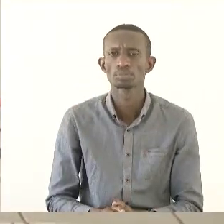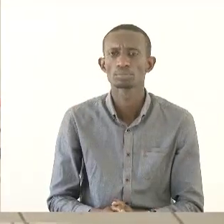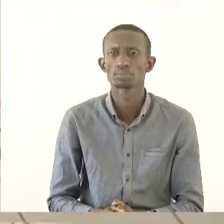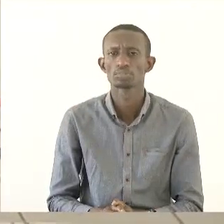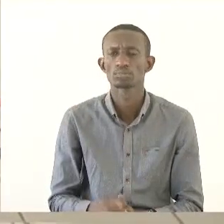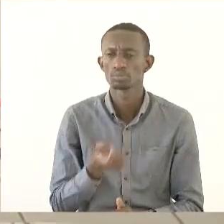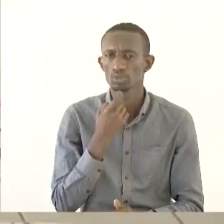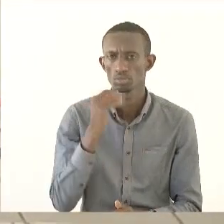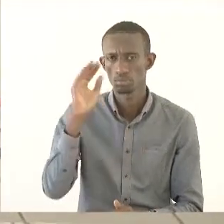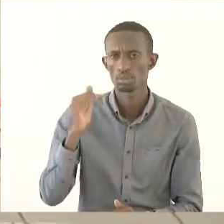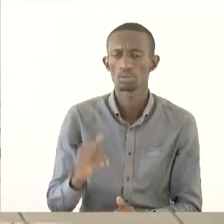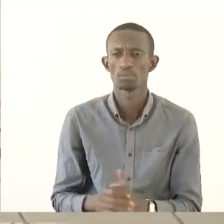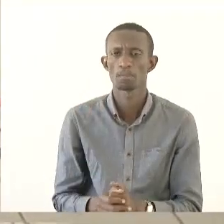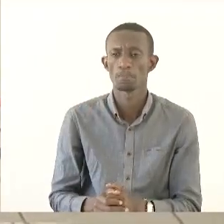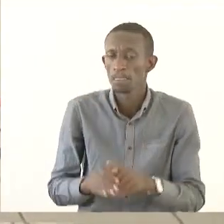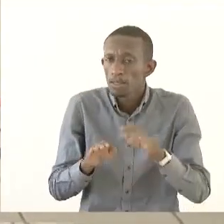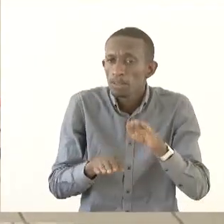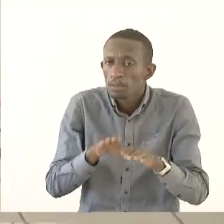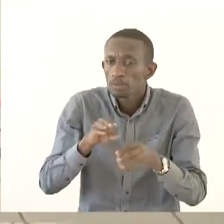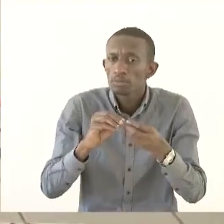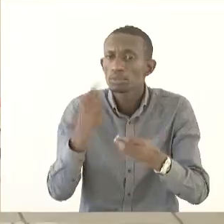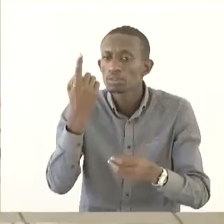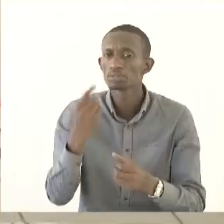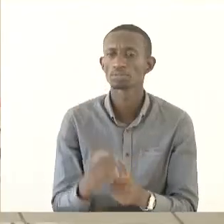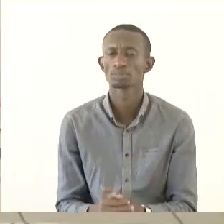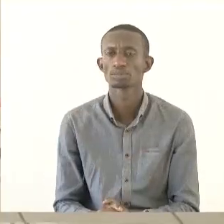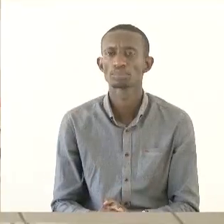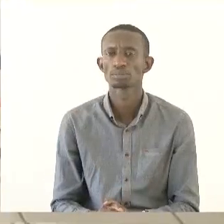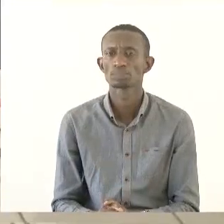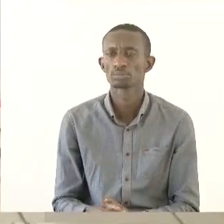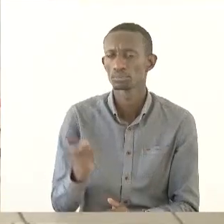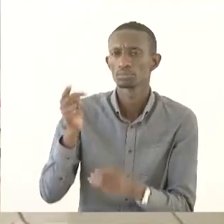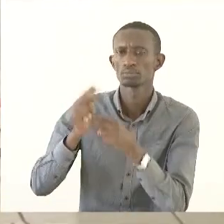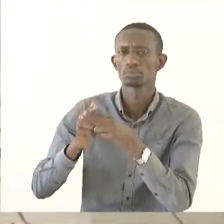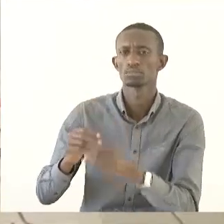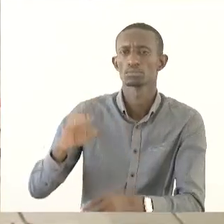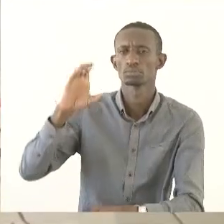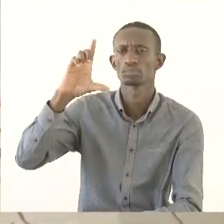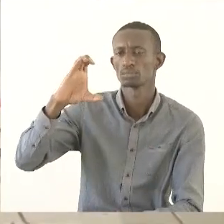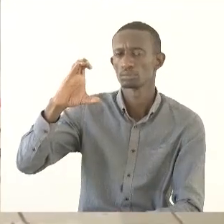the reagents. Step 1, that is chlorine.